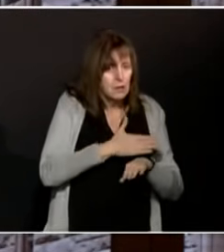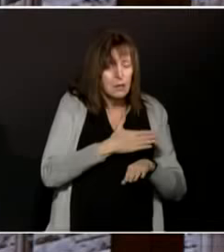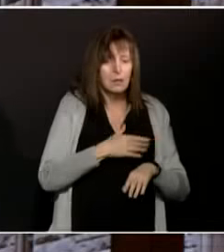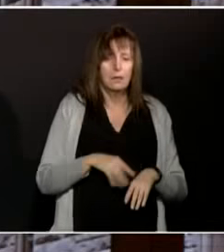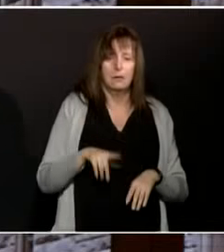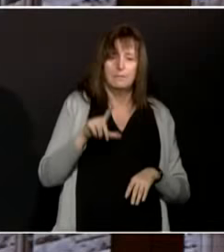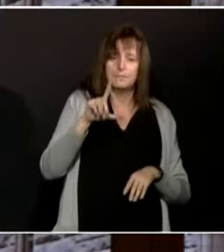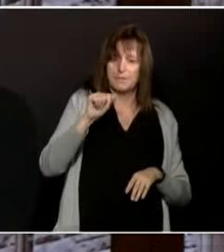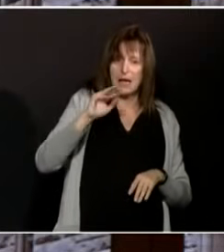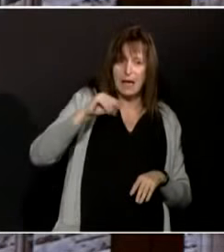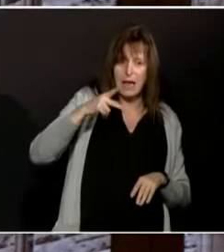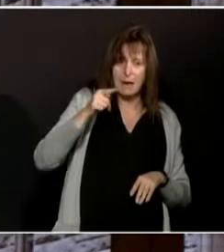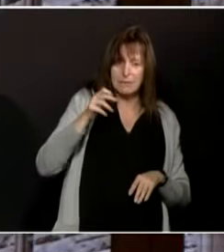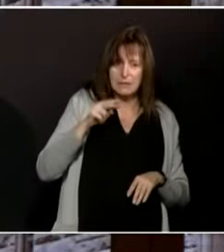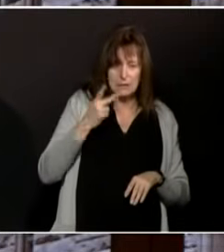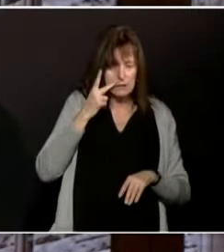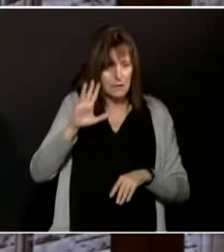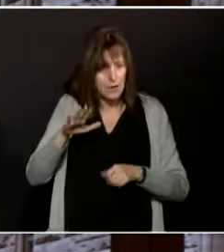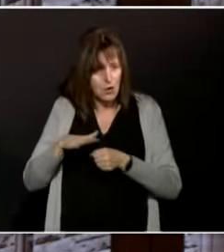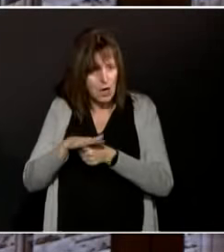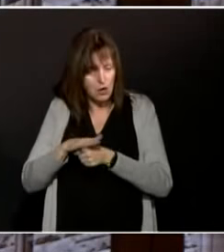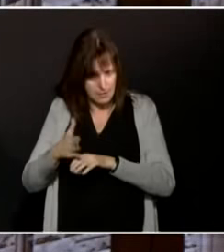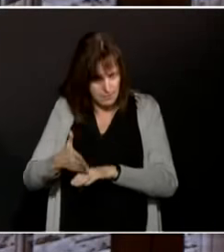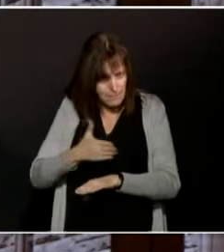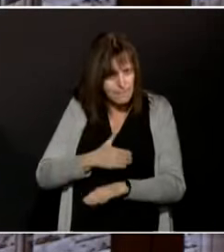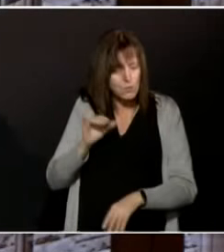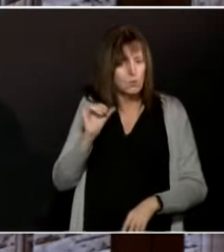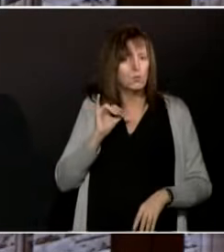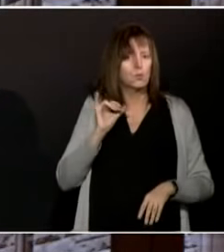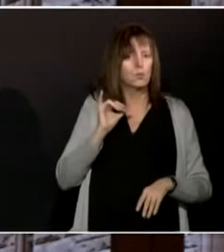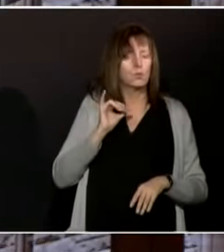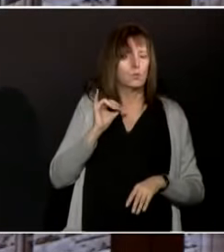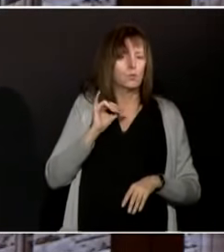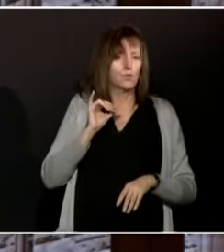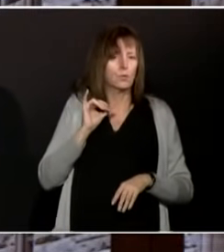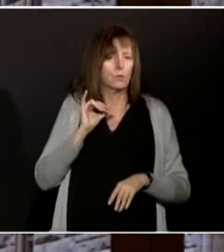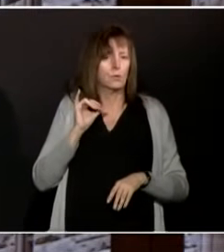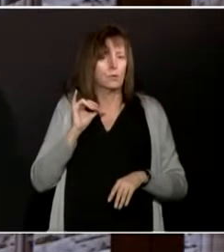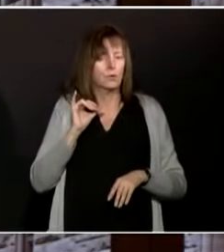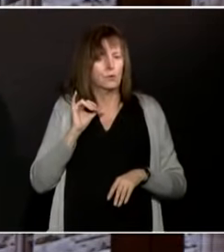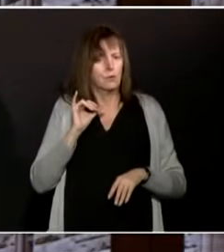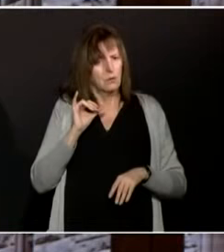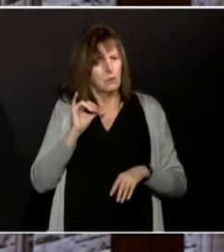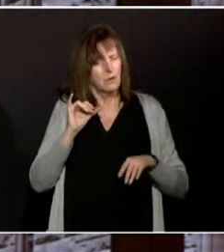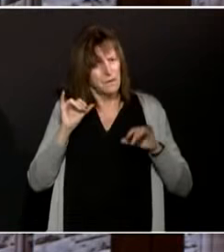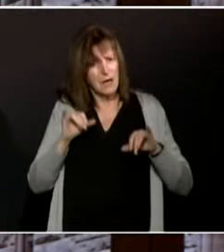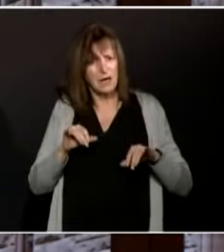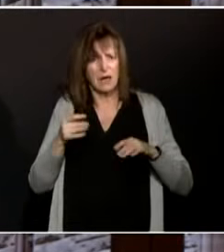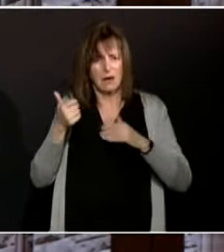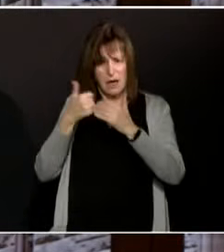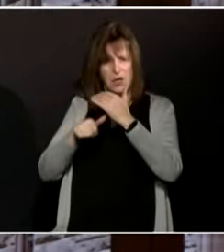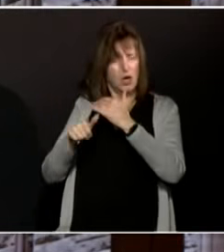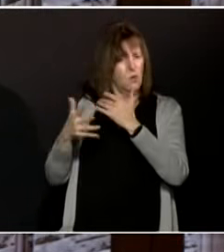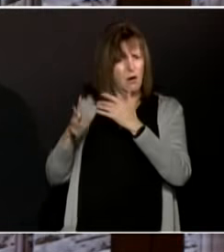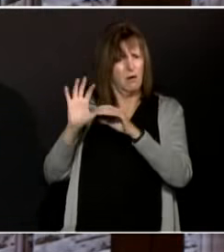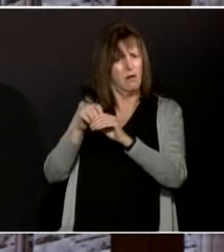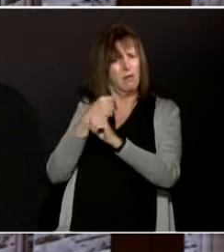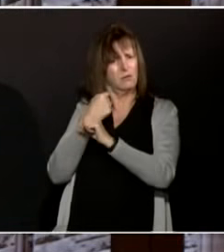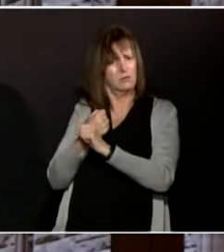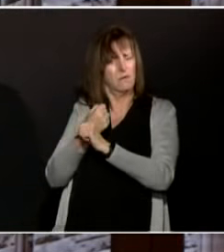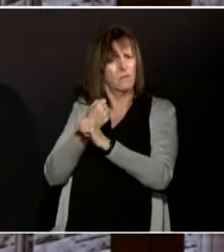chart, with some of those areas that have seen improvements. And those were in the gray lockdown zone as well. But it tells you that with